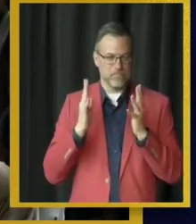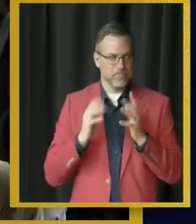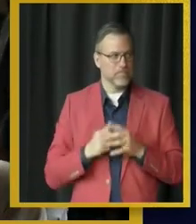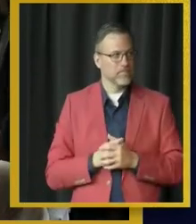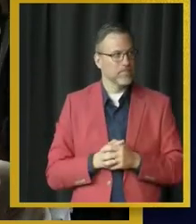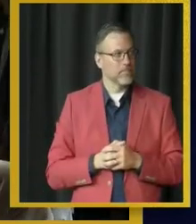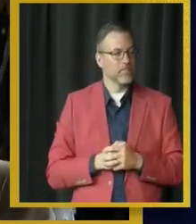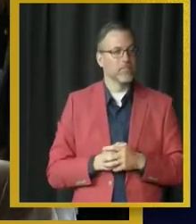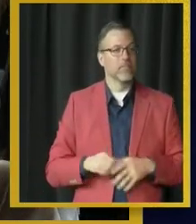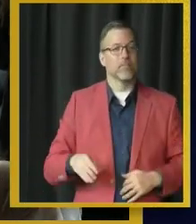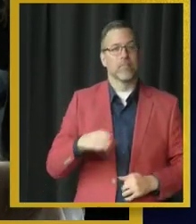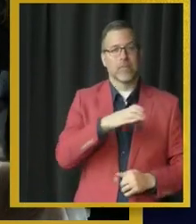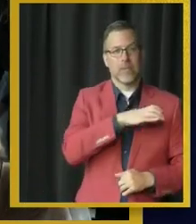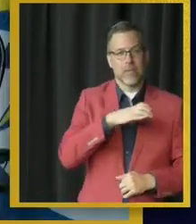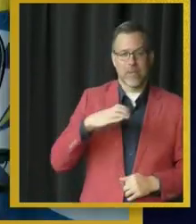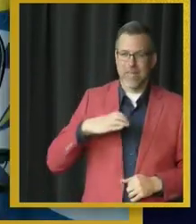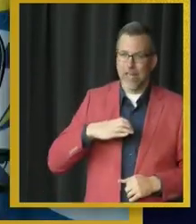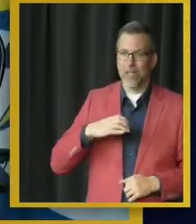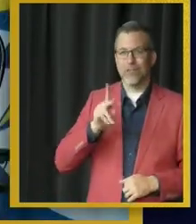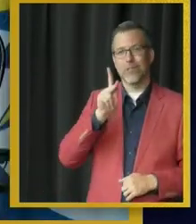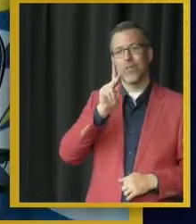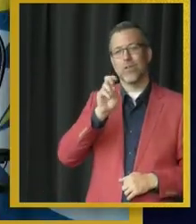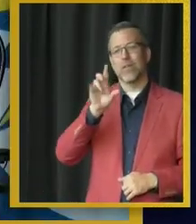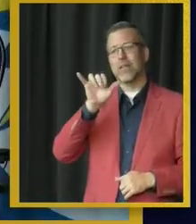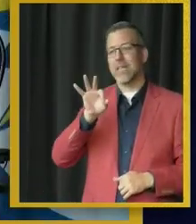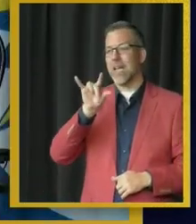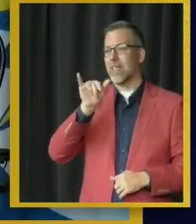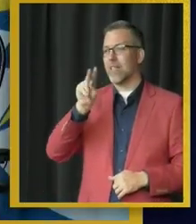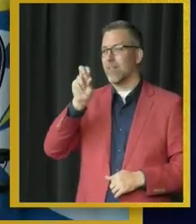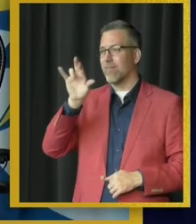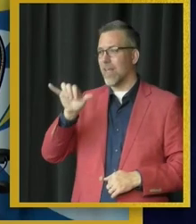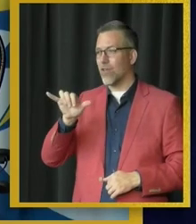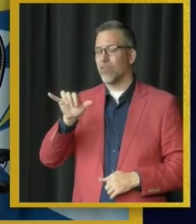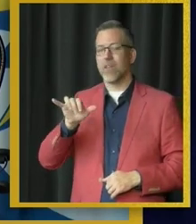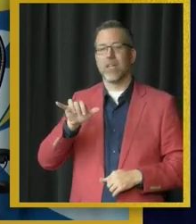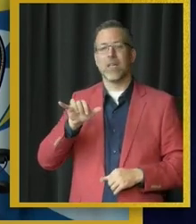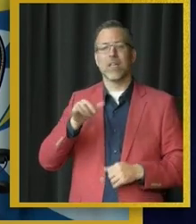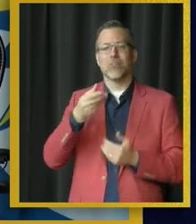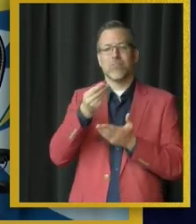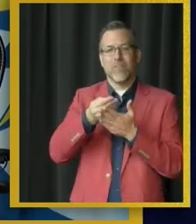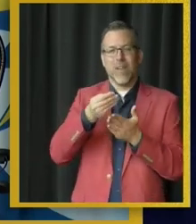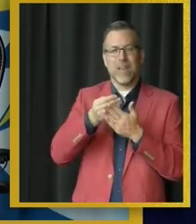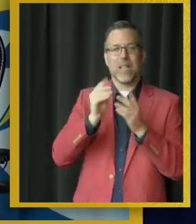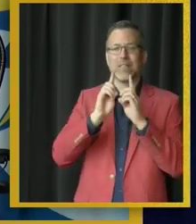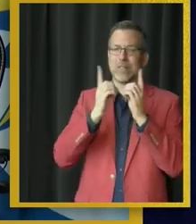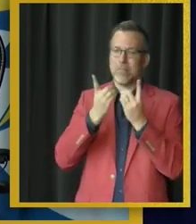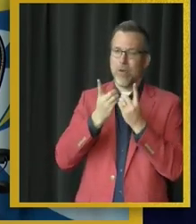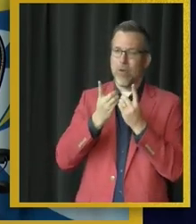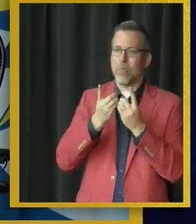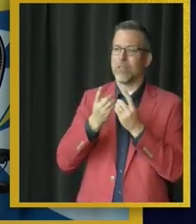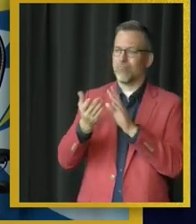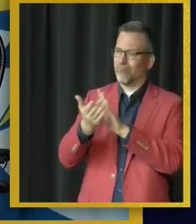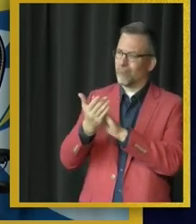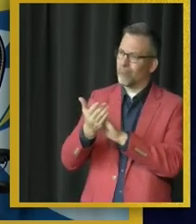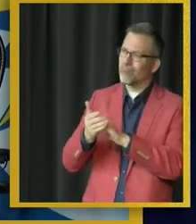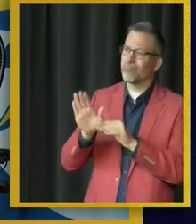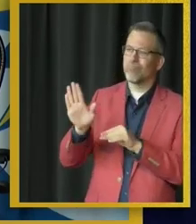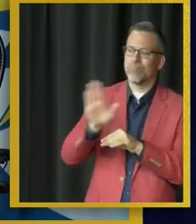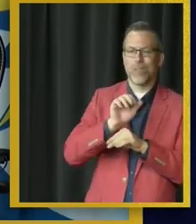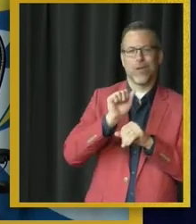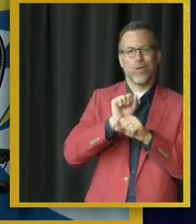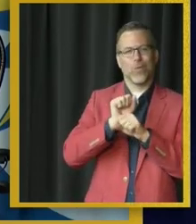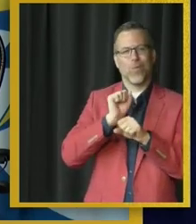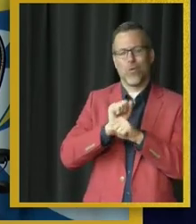And the council and Kelly Flannery and our entire finance department should be applauded for this